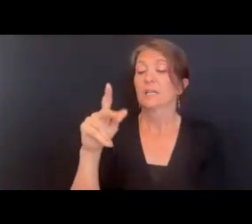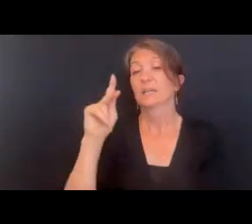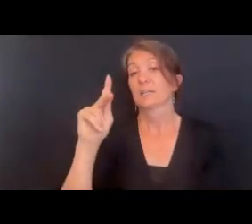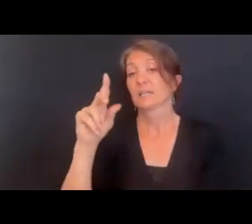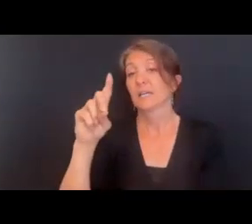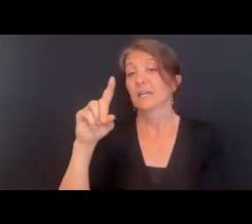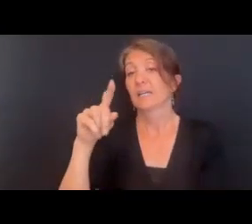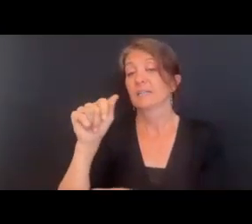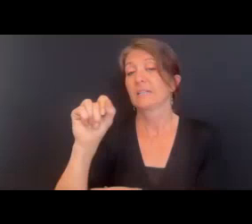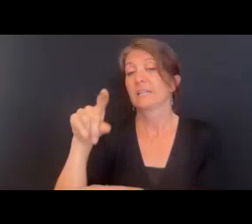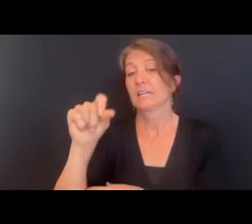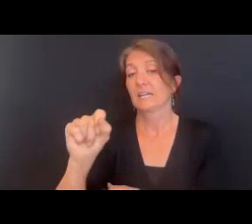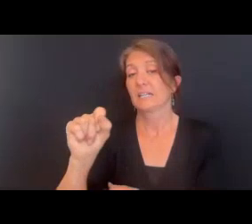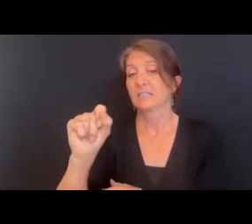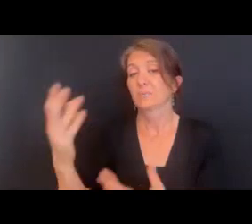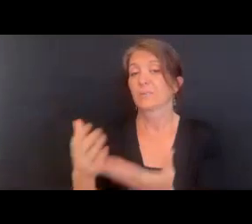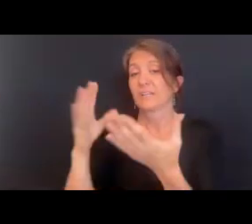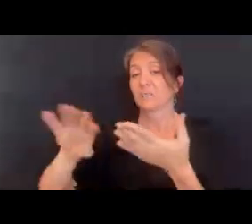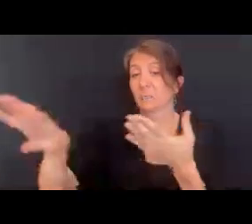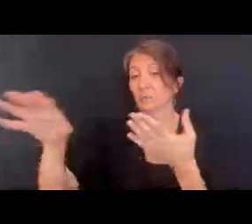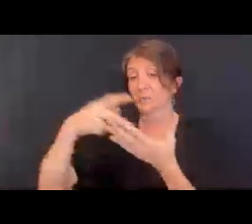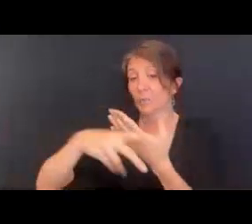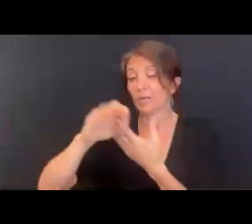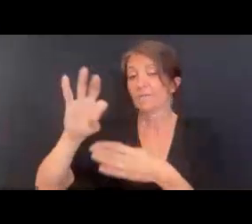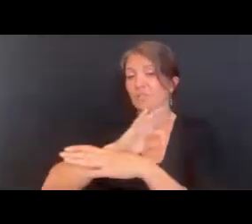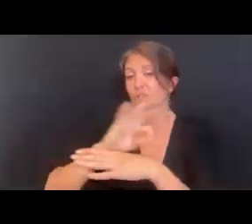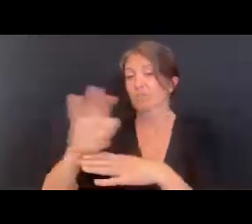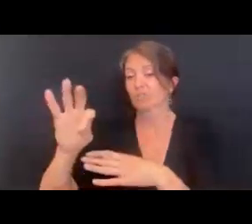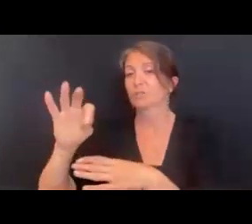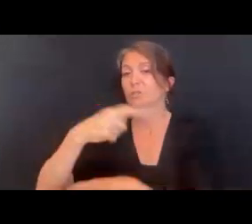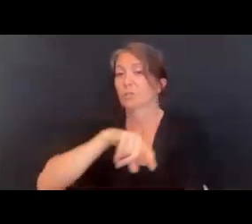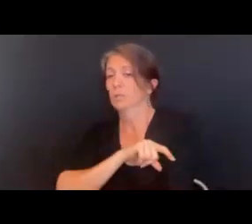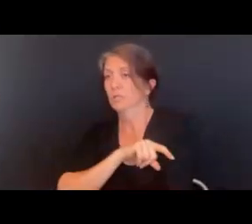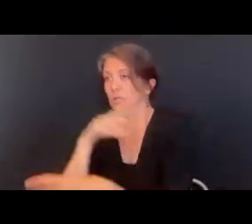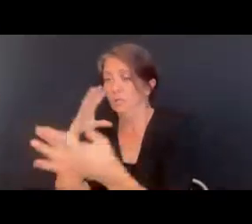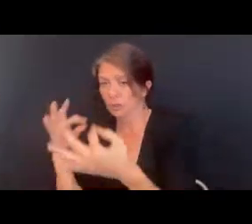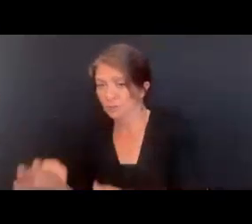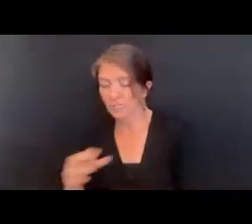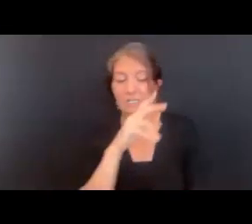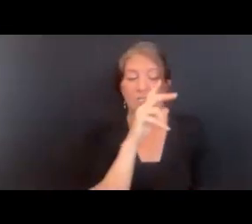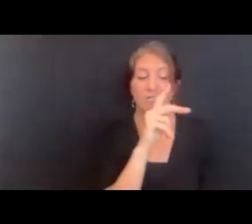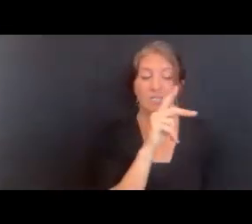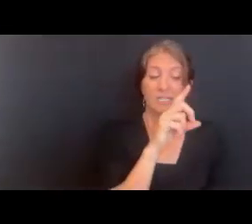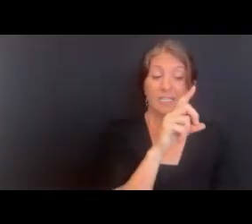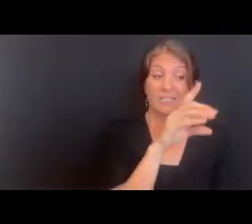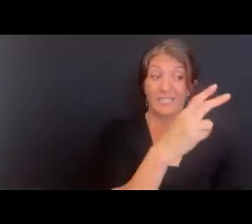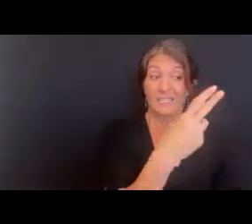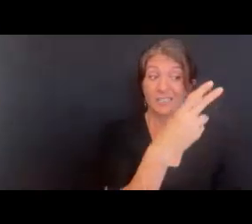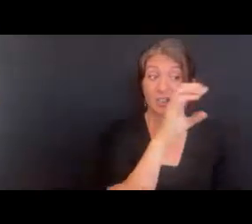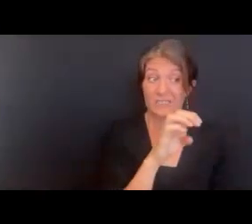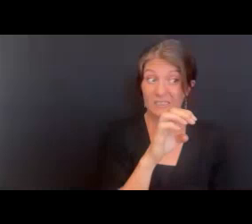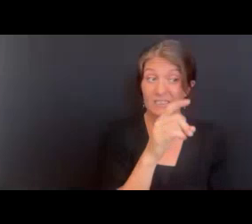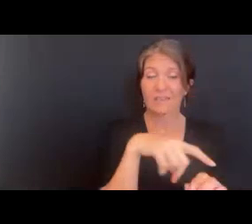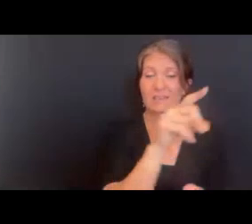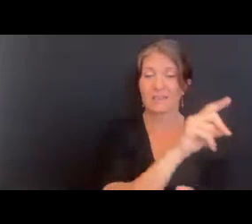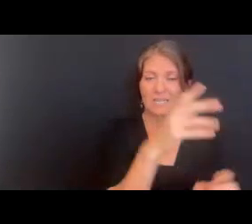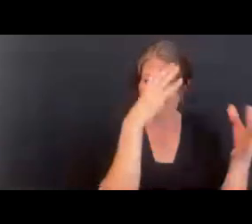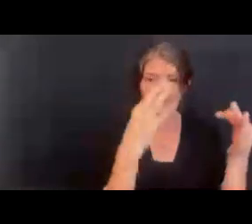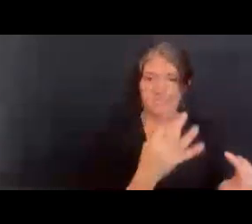functional eligibility determination, and KDHE makes the ultimate financial eligibility